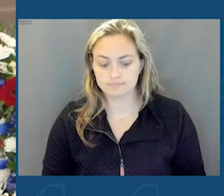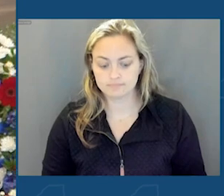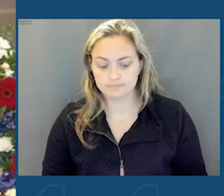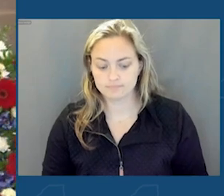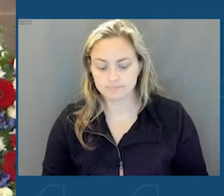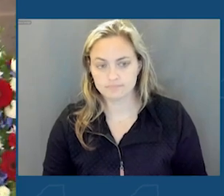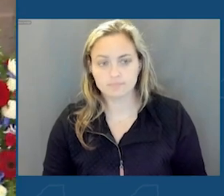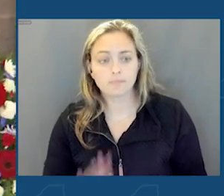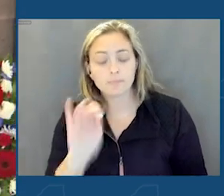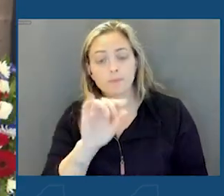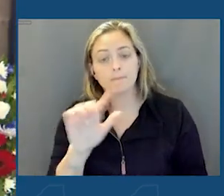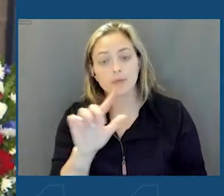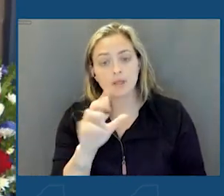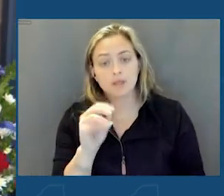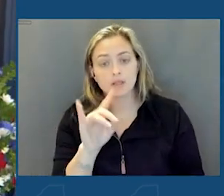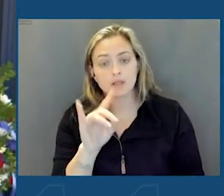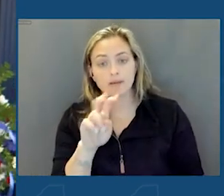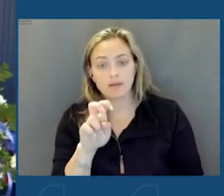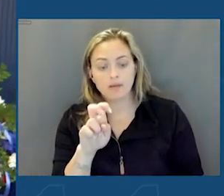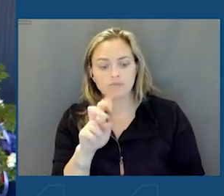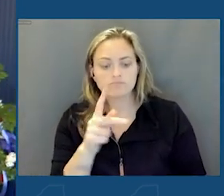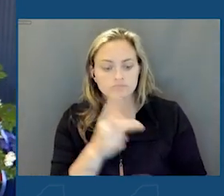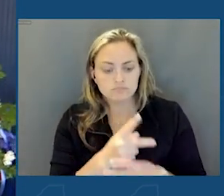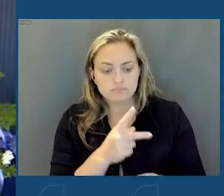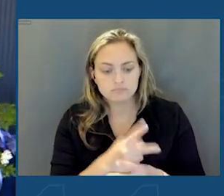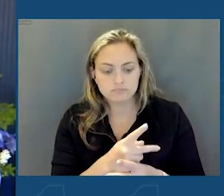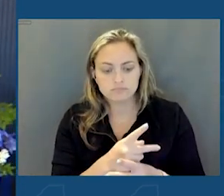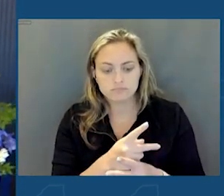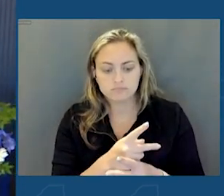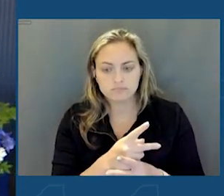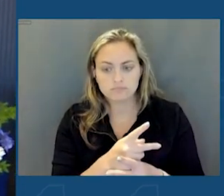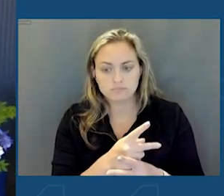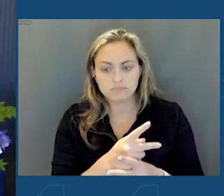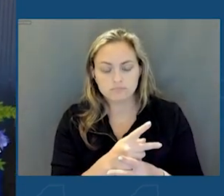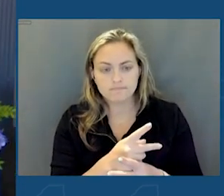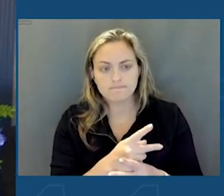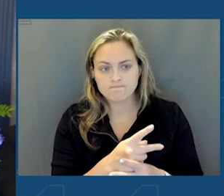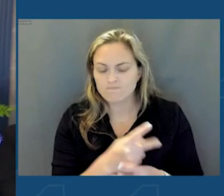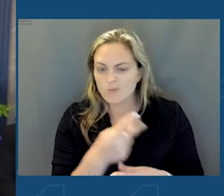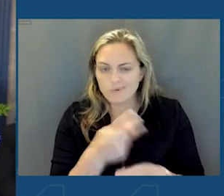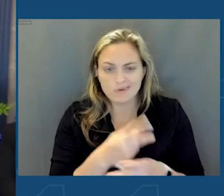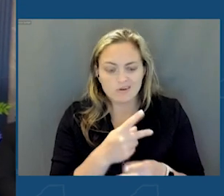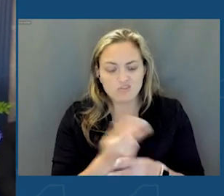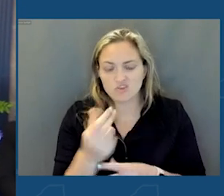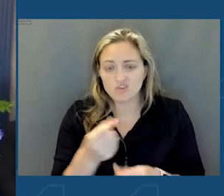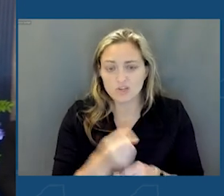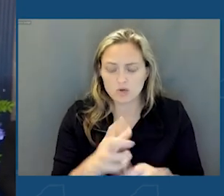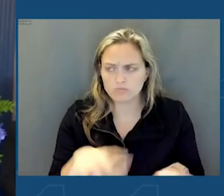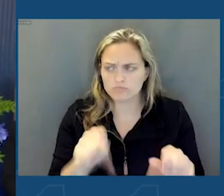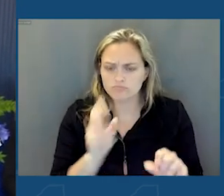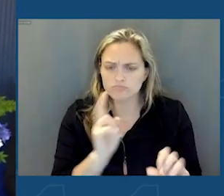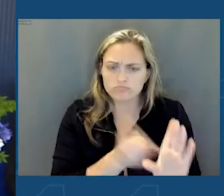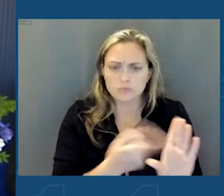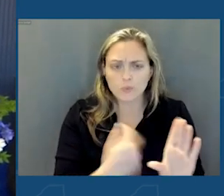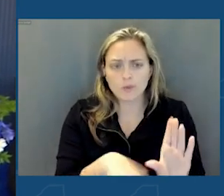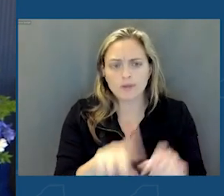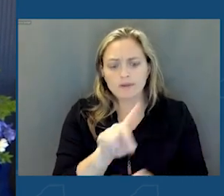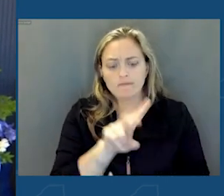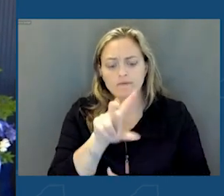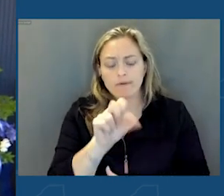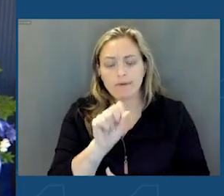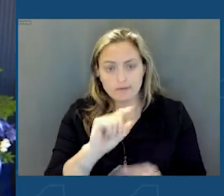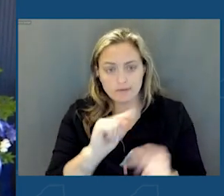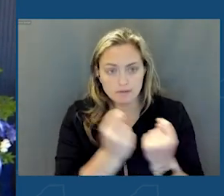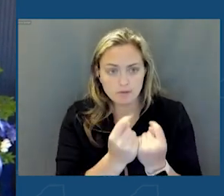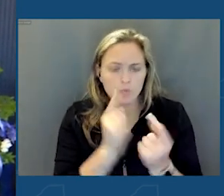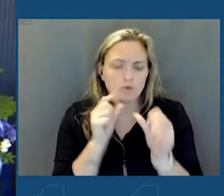Bill and Dave have been taking care of the cemetery for the past 13 years, and we took them on as part of the DVS team, and they'll